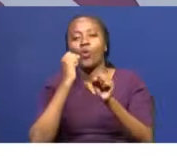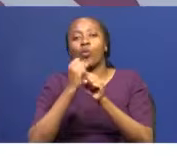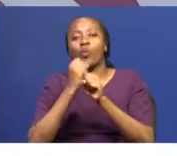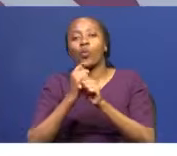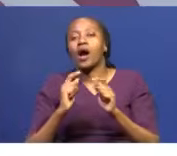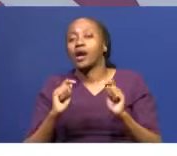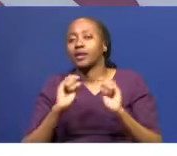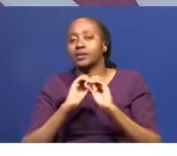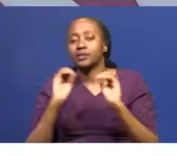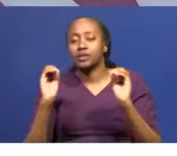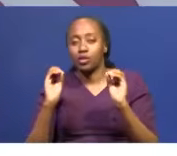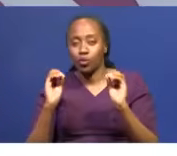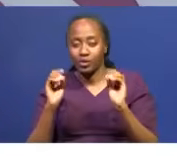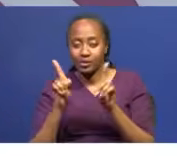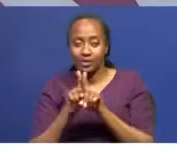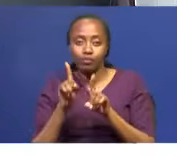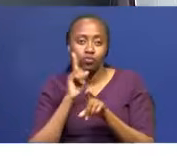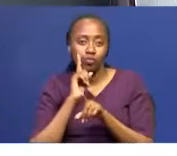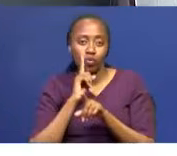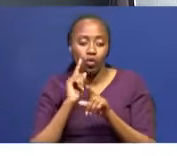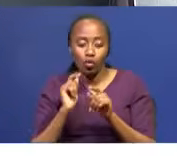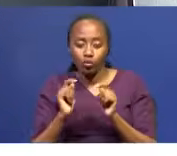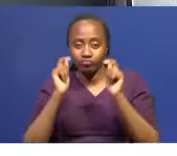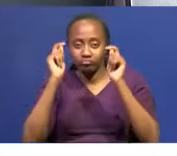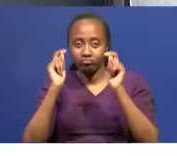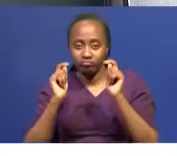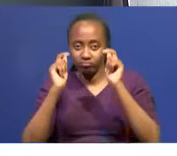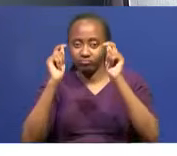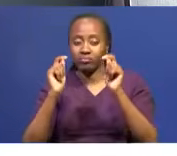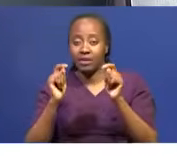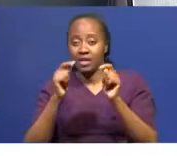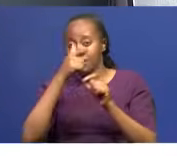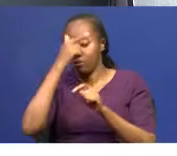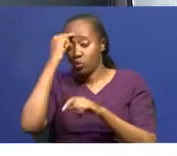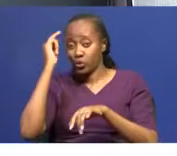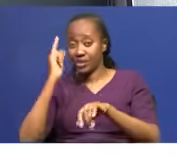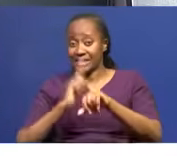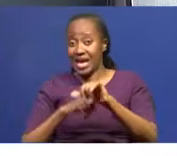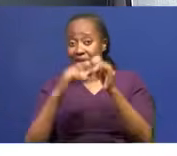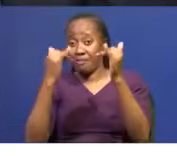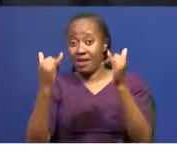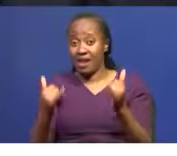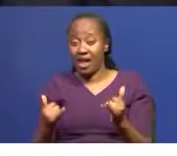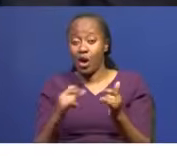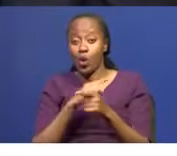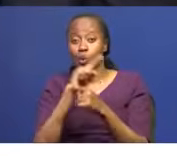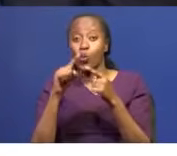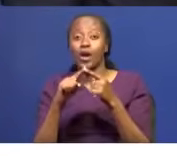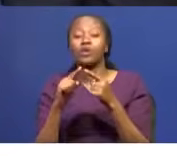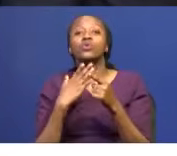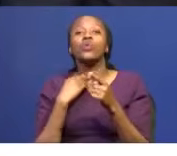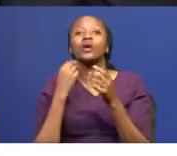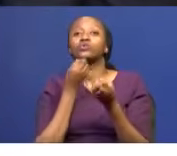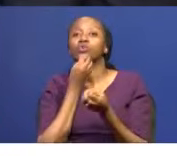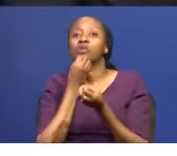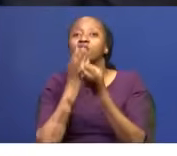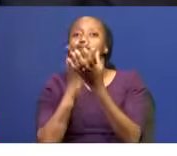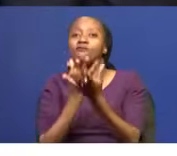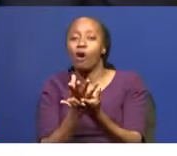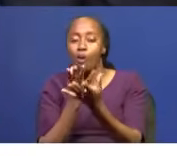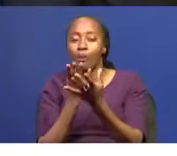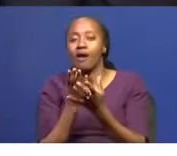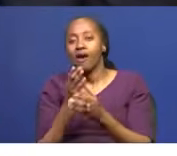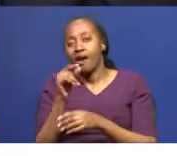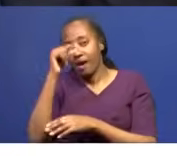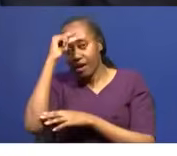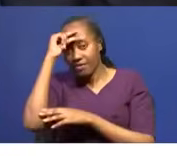salary and allowances arrears. It has come that time when we want to inform the government,